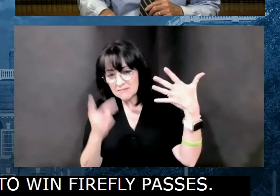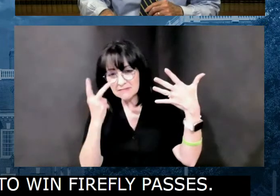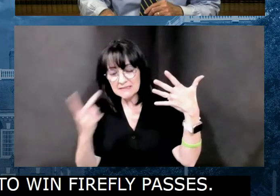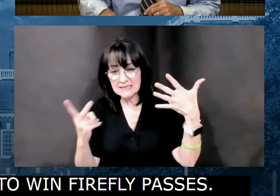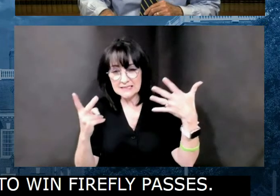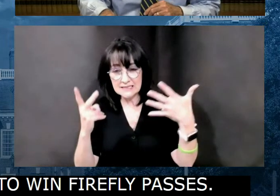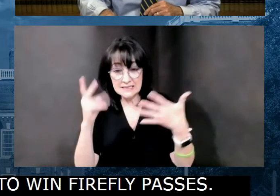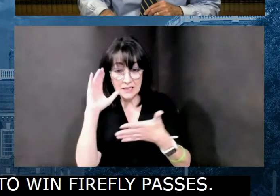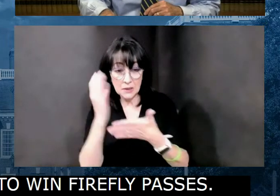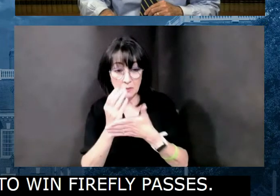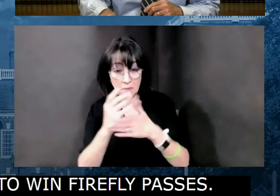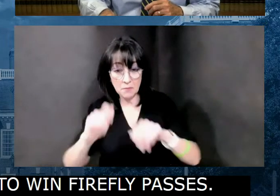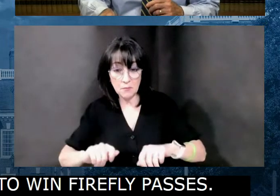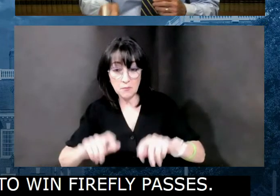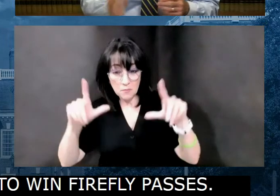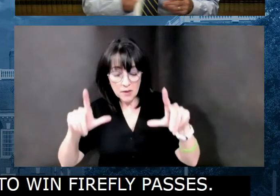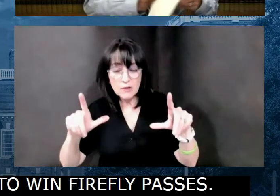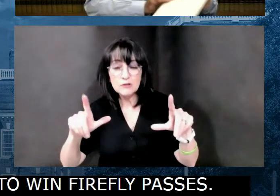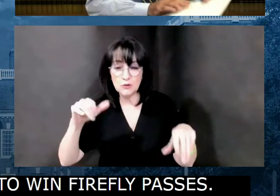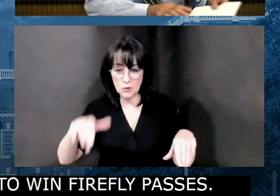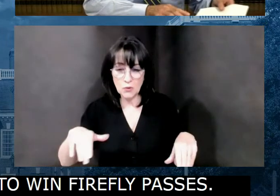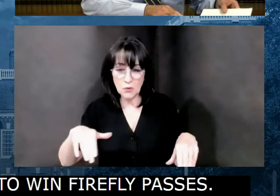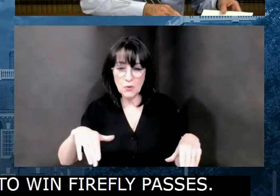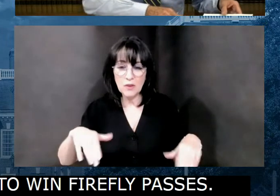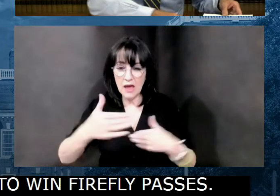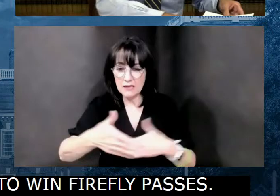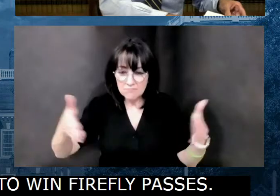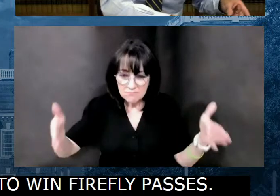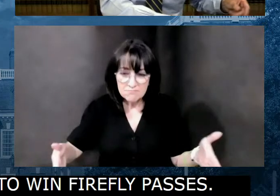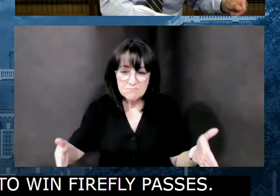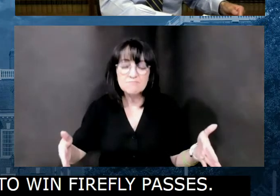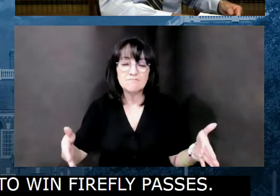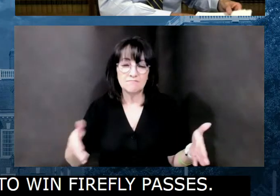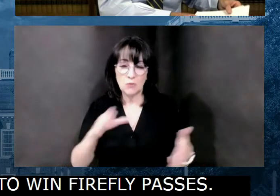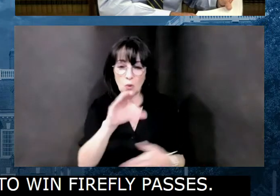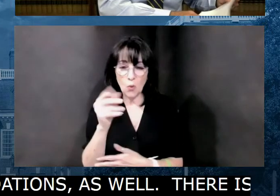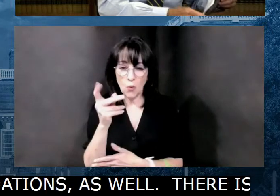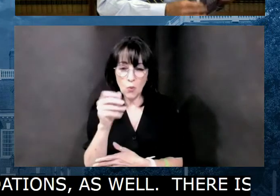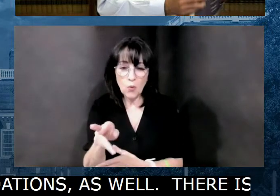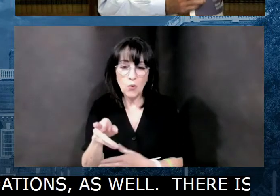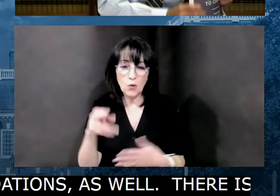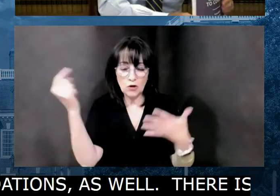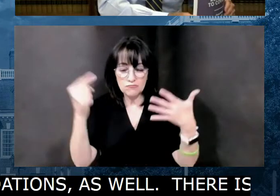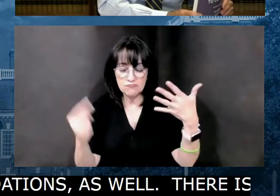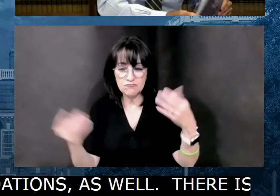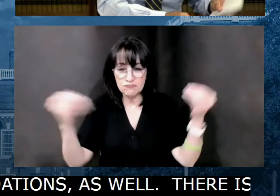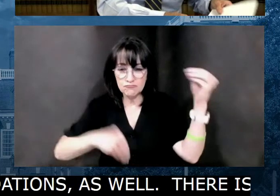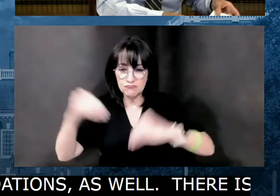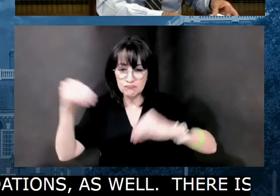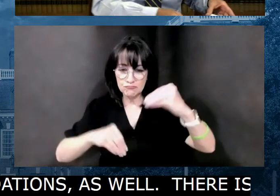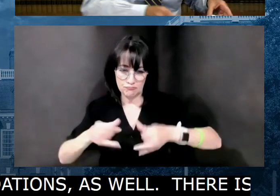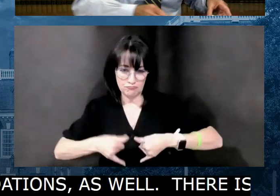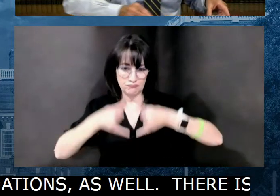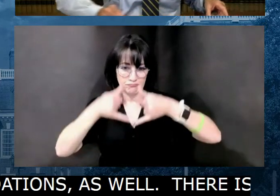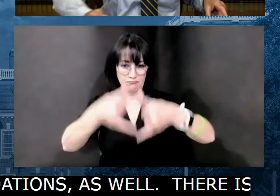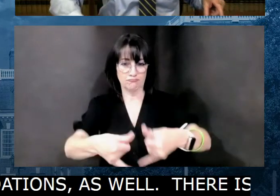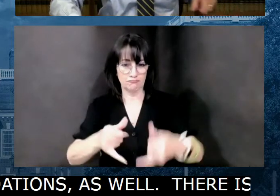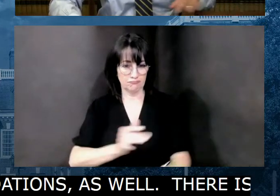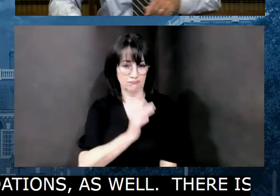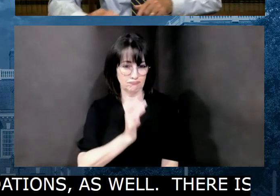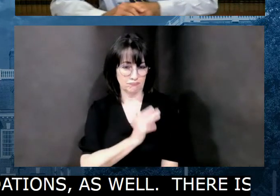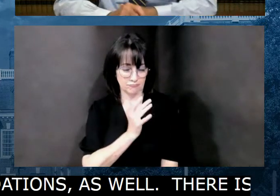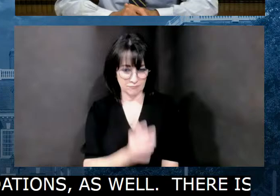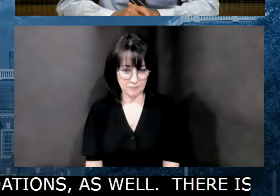cooler, the t-shirts, and the other things that go along with that package. So we'll also have, again, it's for